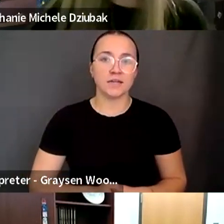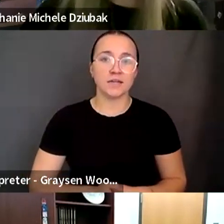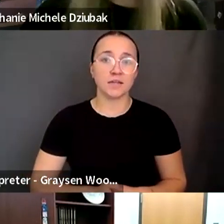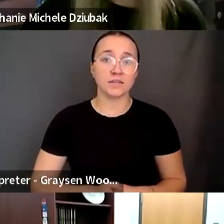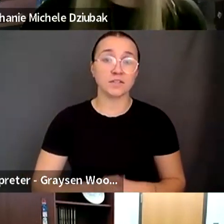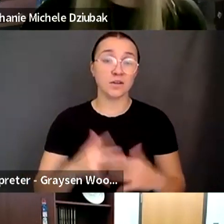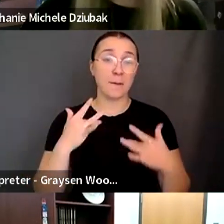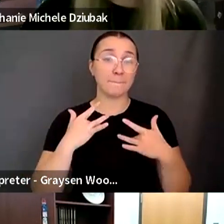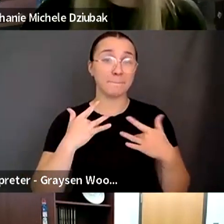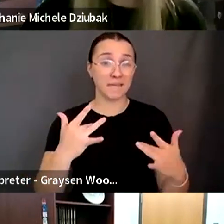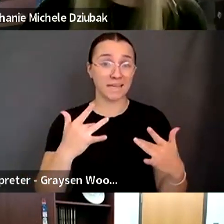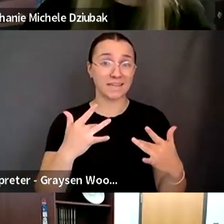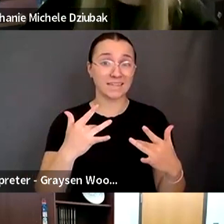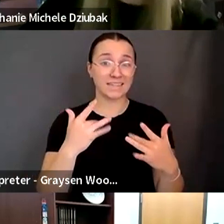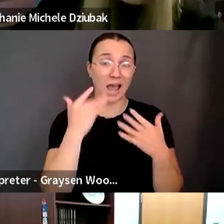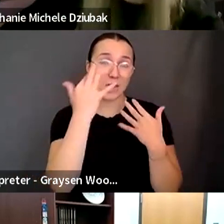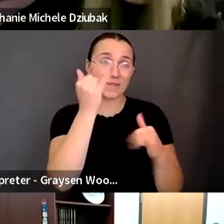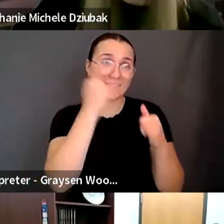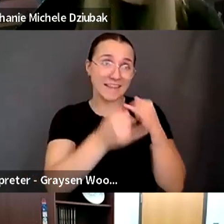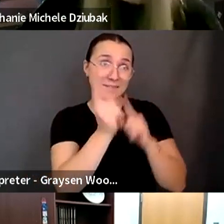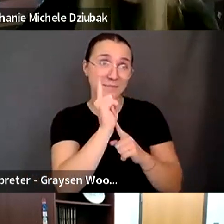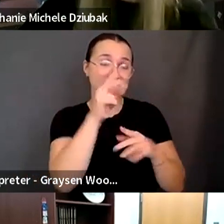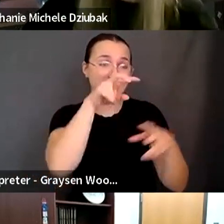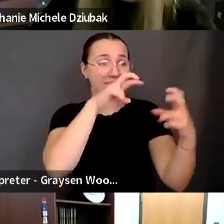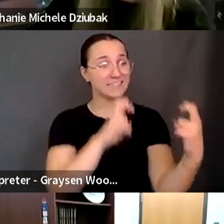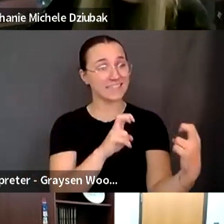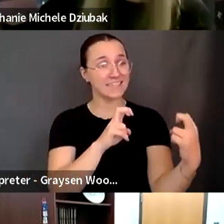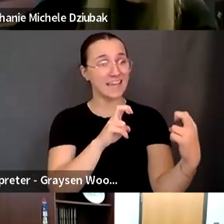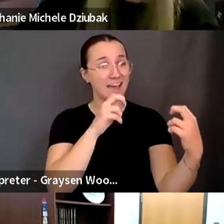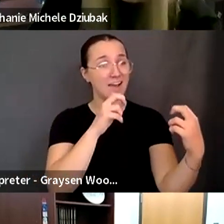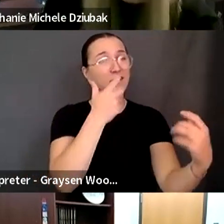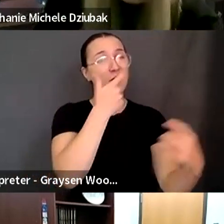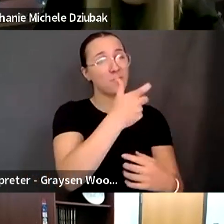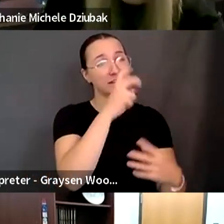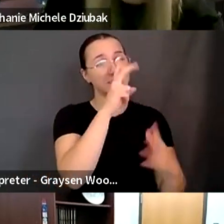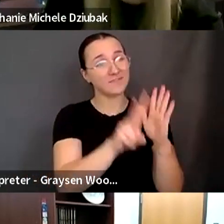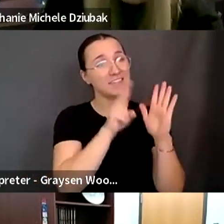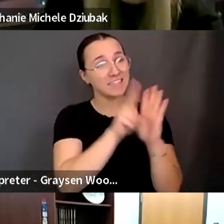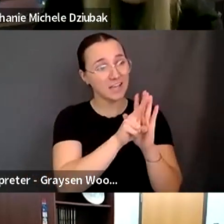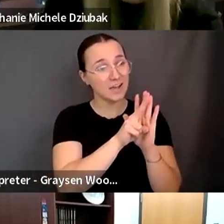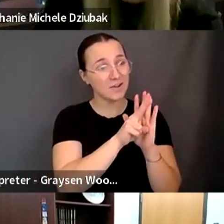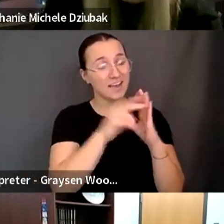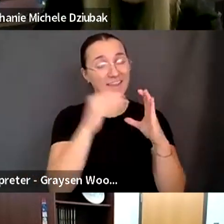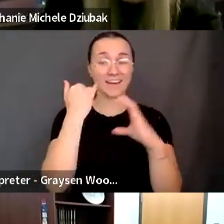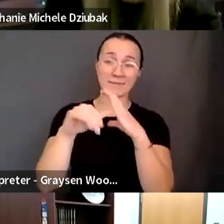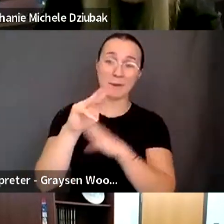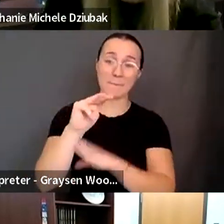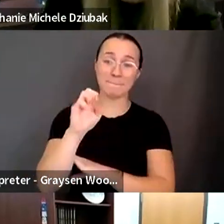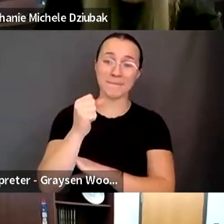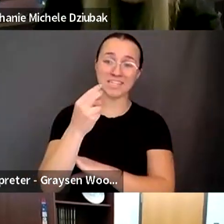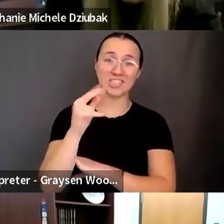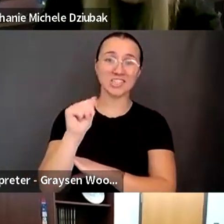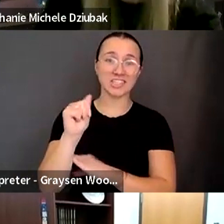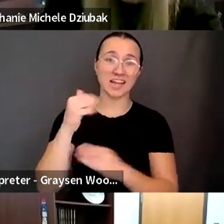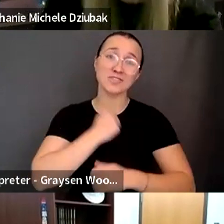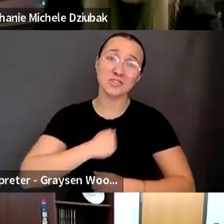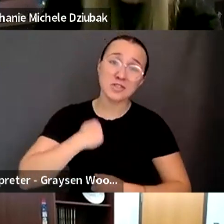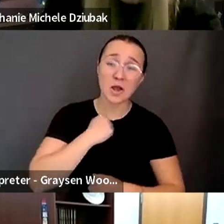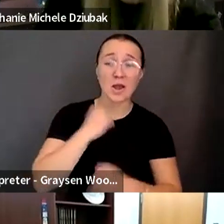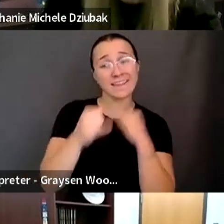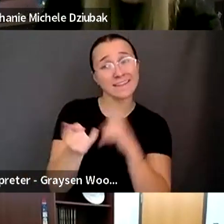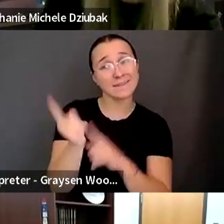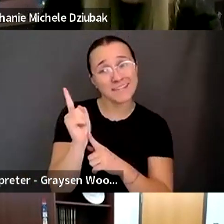Usually I wait till the last minute and then I sit down and watch the video. And then I email Misha apologizing that it was at the last